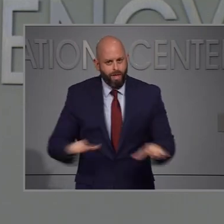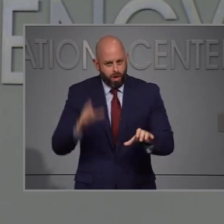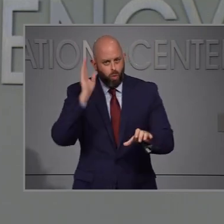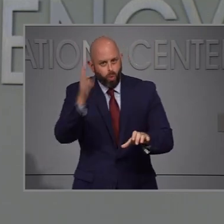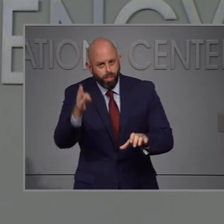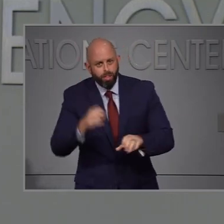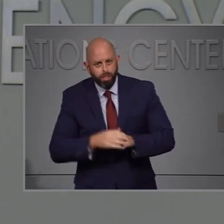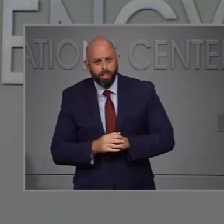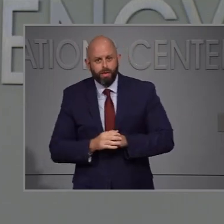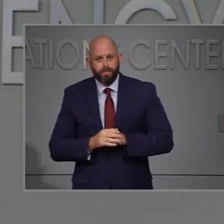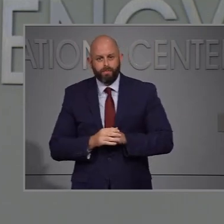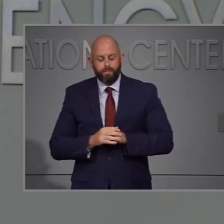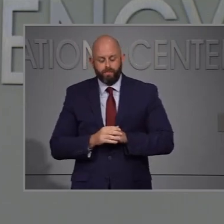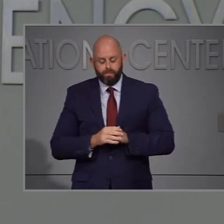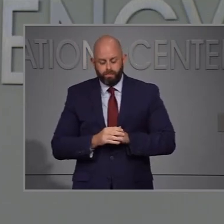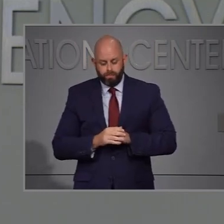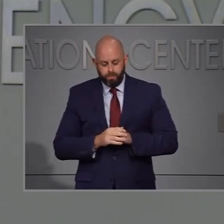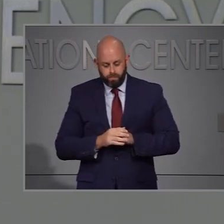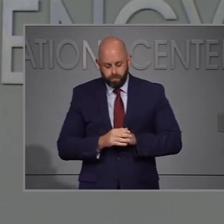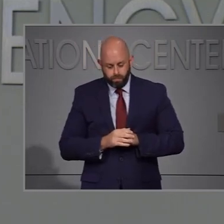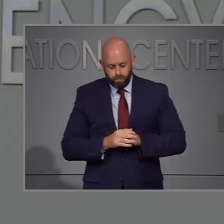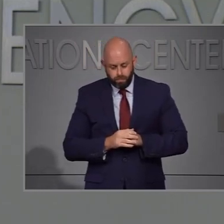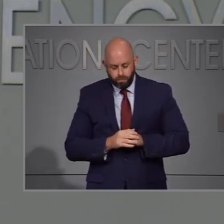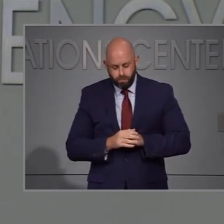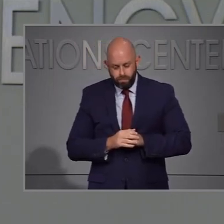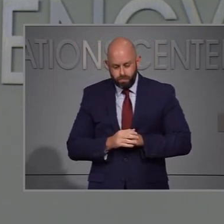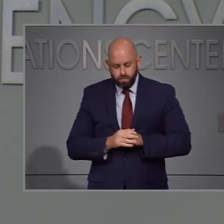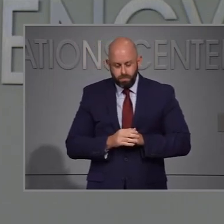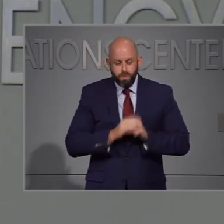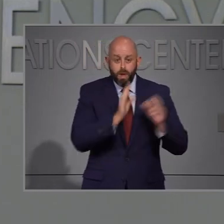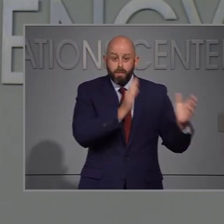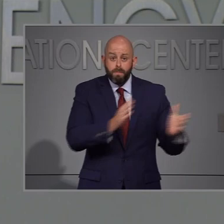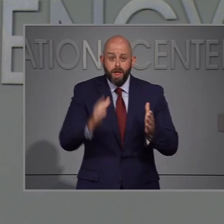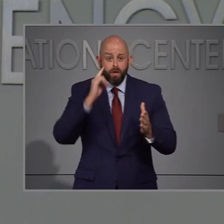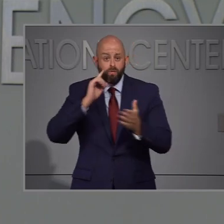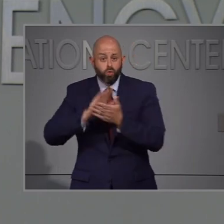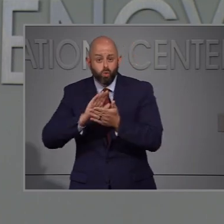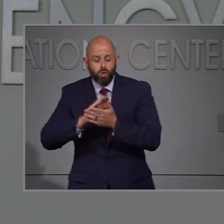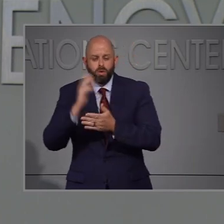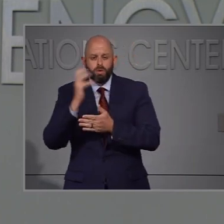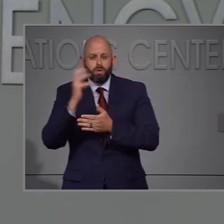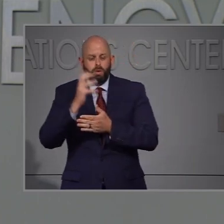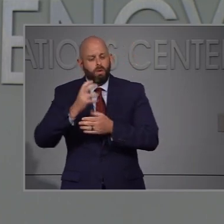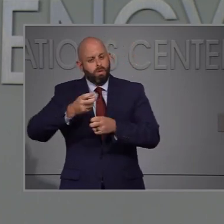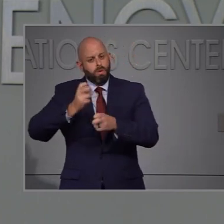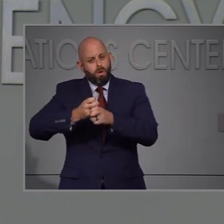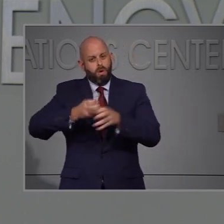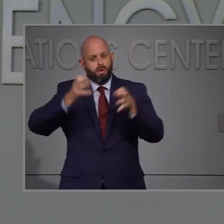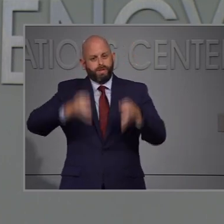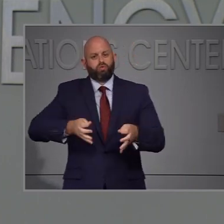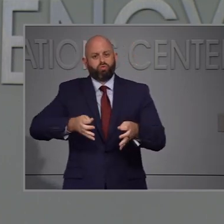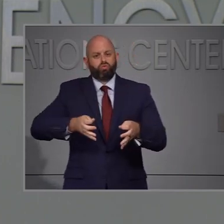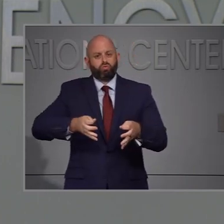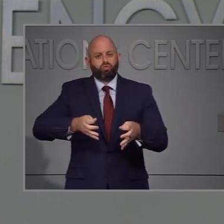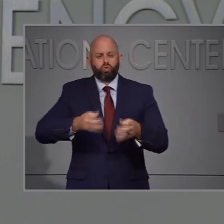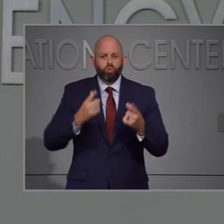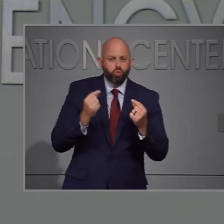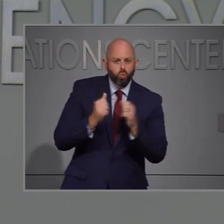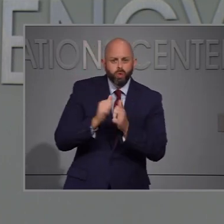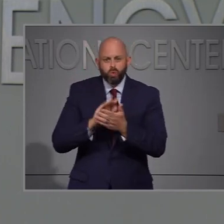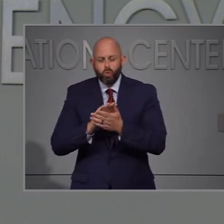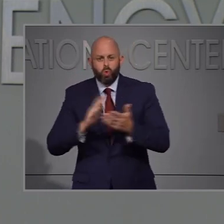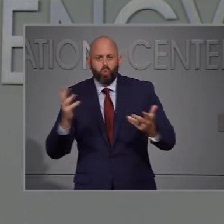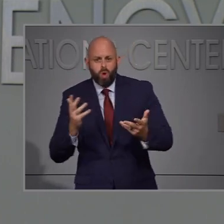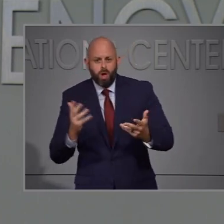Planning for the upcoming school year in the context of this pandemic has been full of difficult decisions. And we